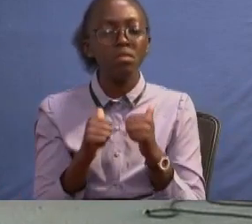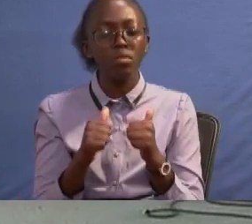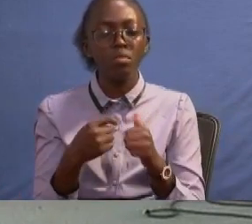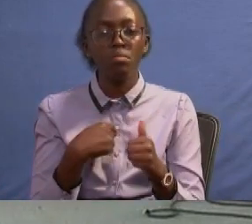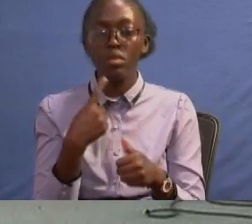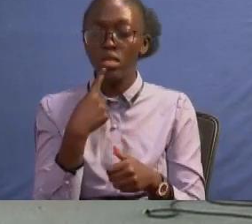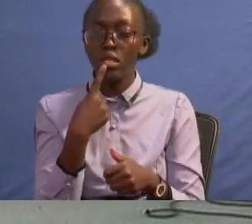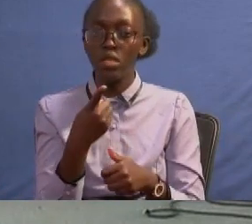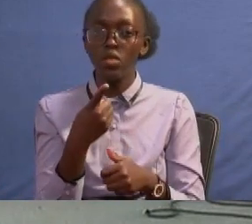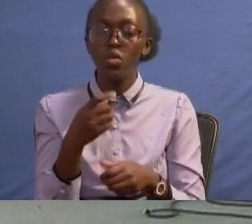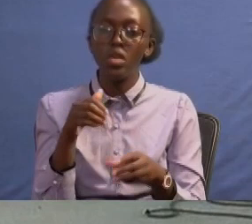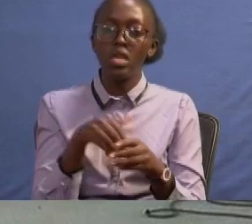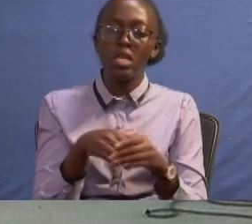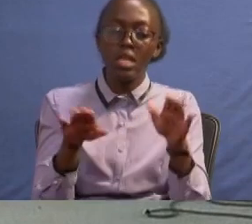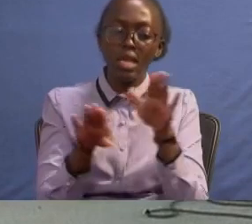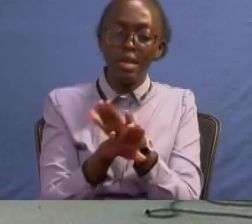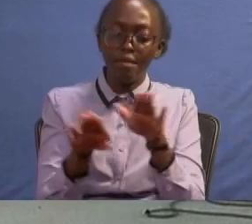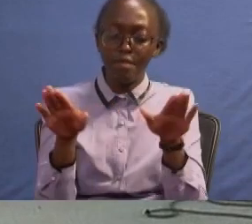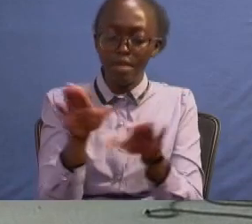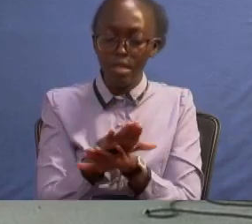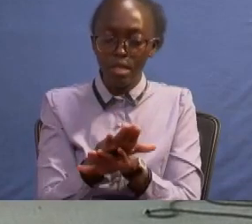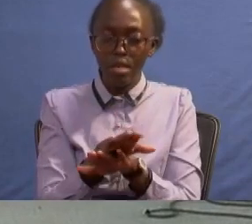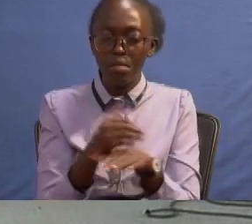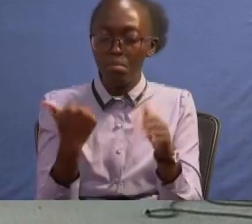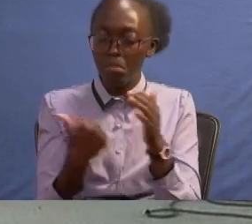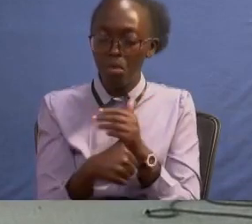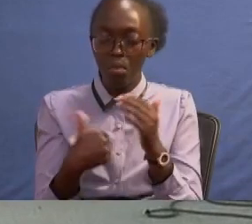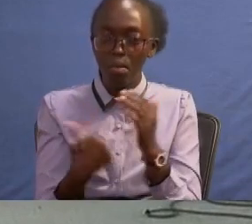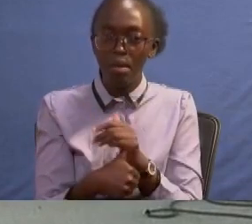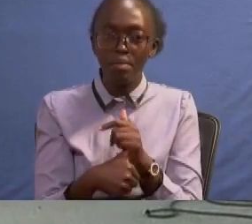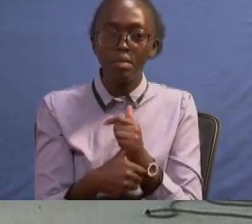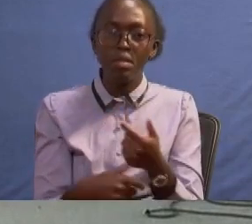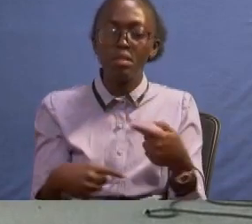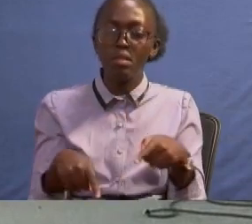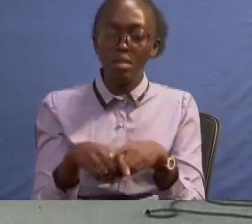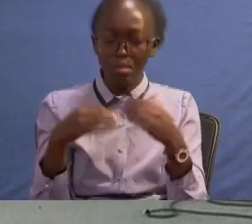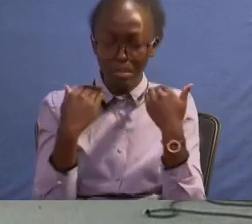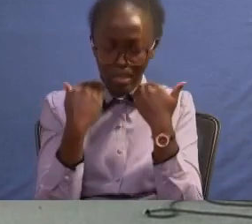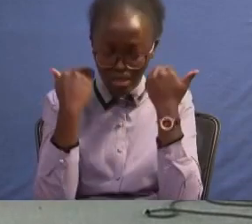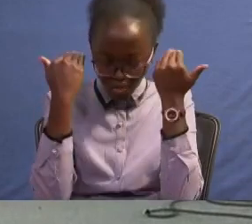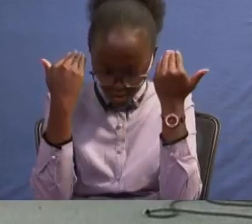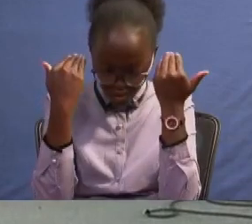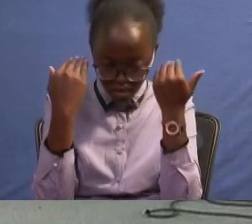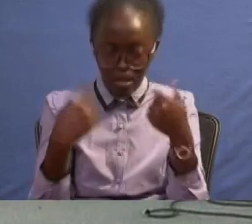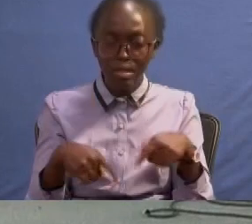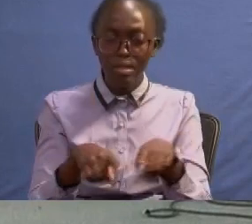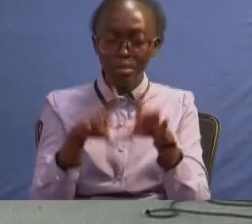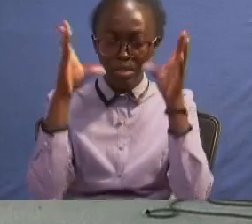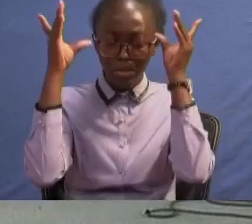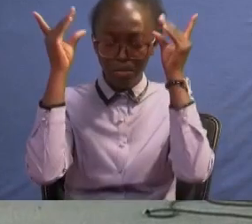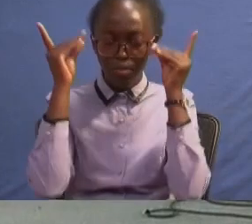you, in all these things we are talking about, the trouble, we are talking about stresses, we are talking about